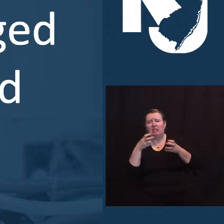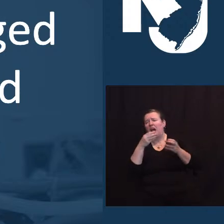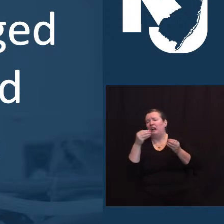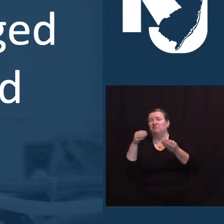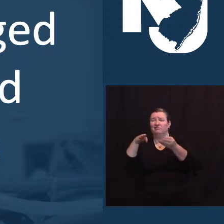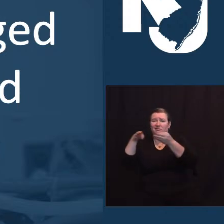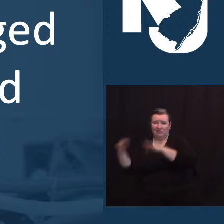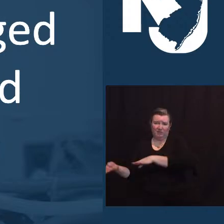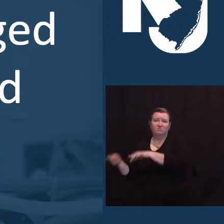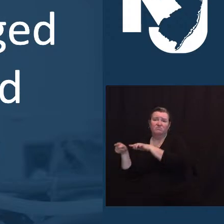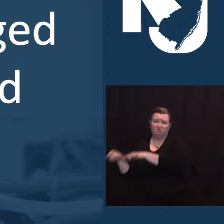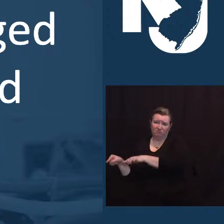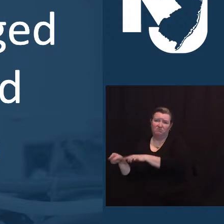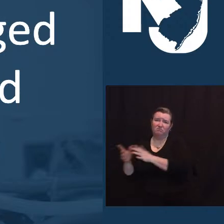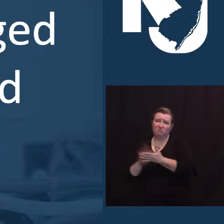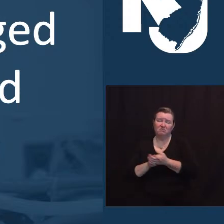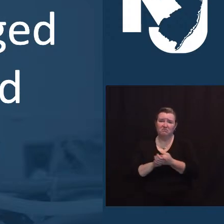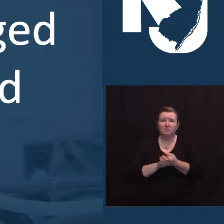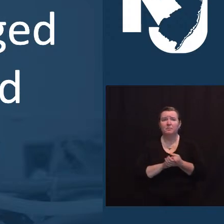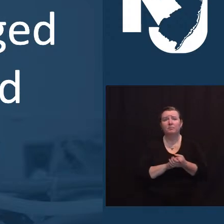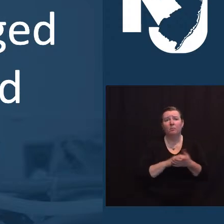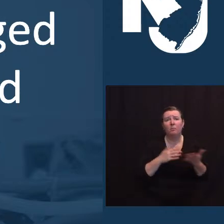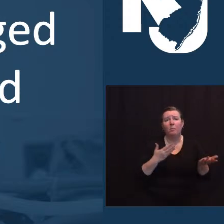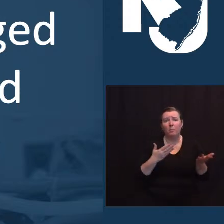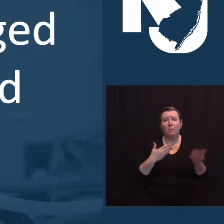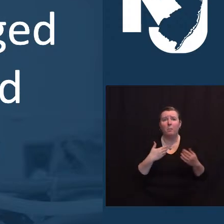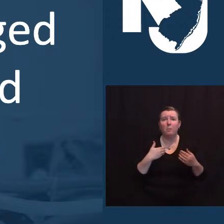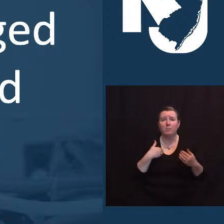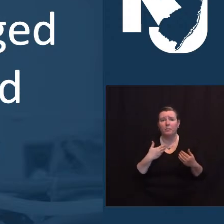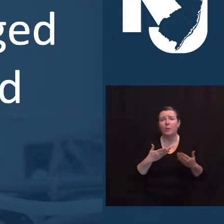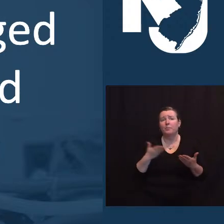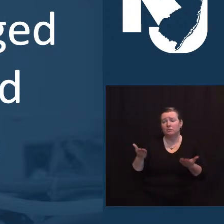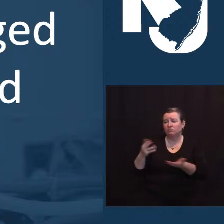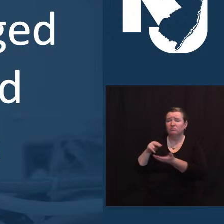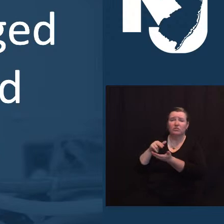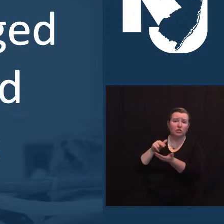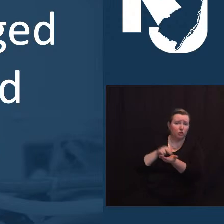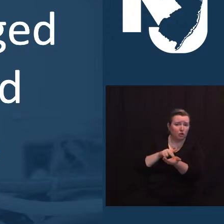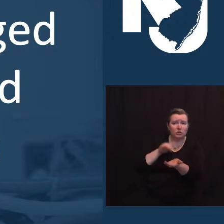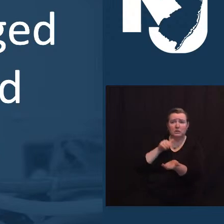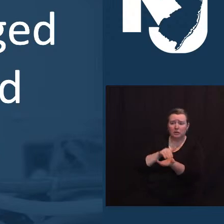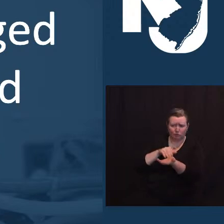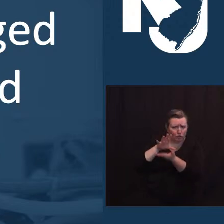the experts on my right to either confirm or deny this, but I think we think that that may be something.